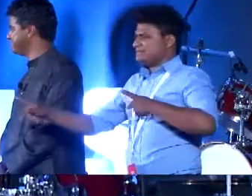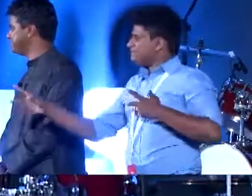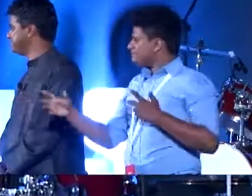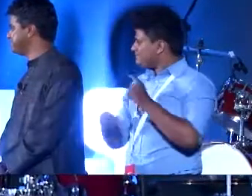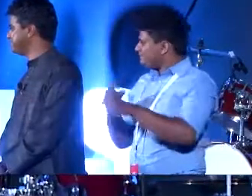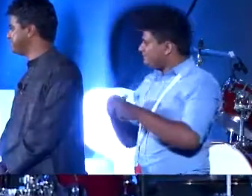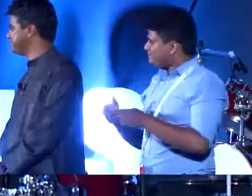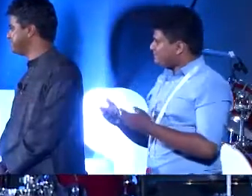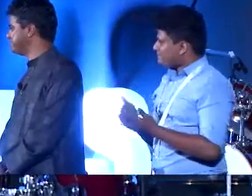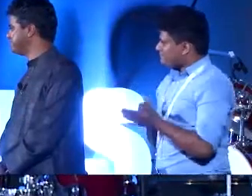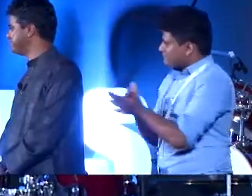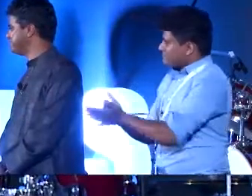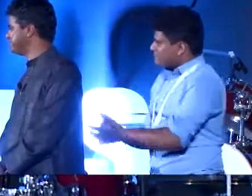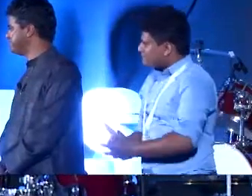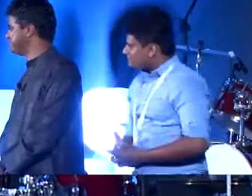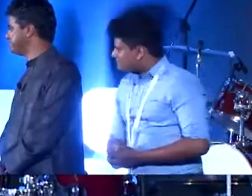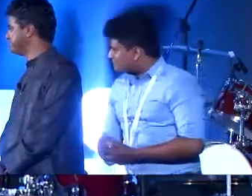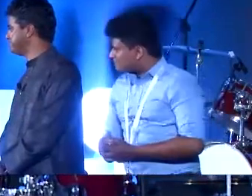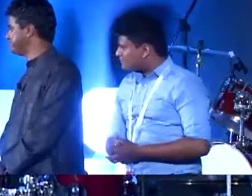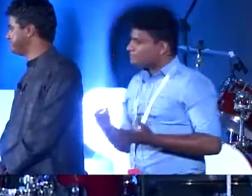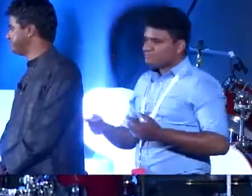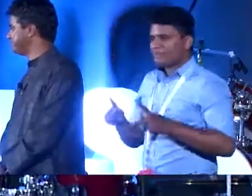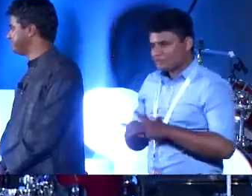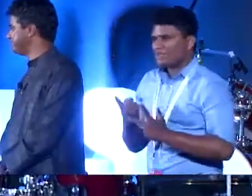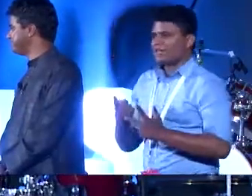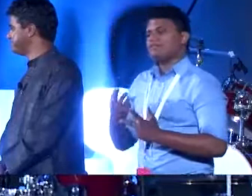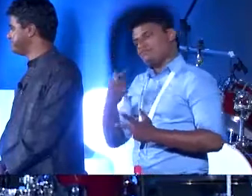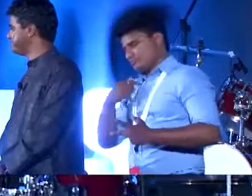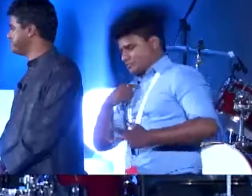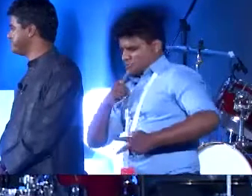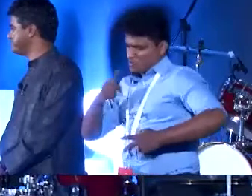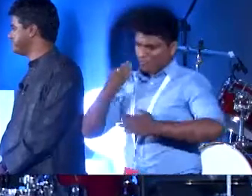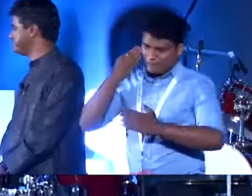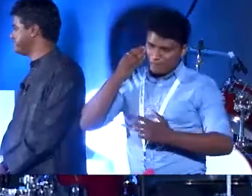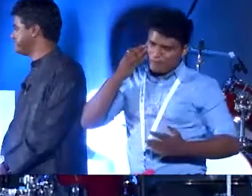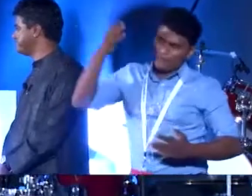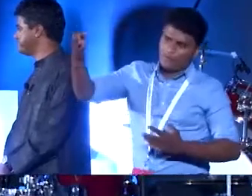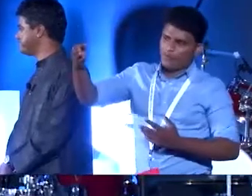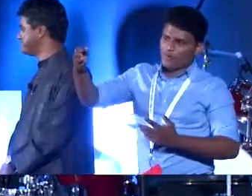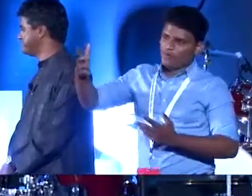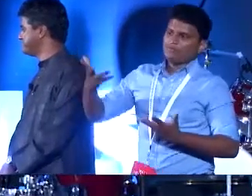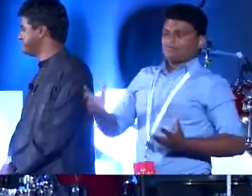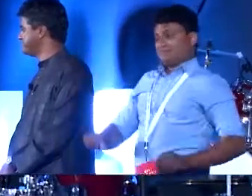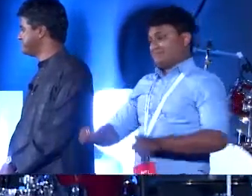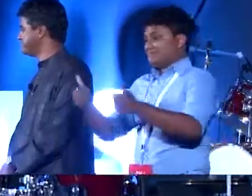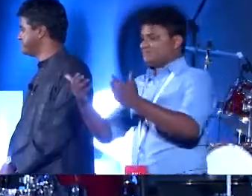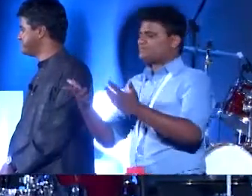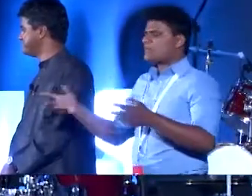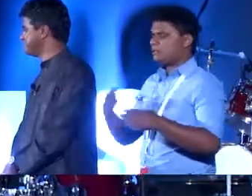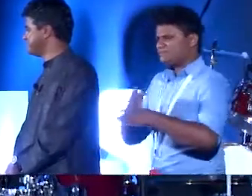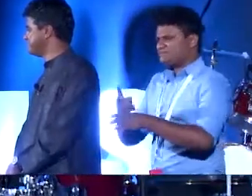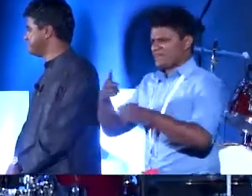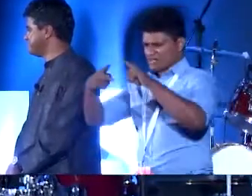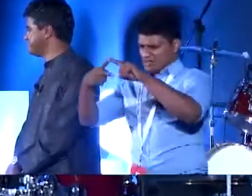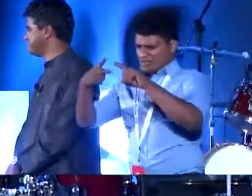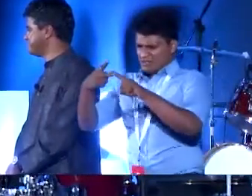know, just we started, but I'm very sure that it will be a success. I just thought I'll share two learnings that I had in the past year